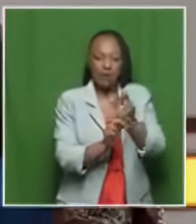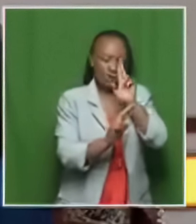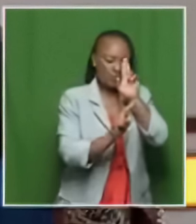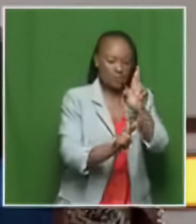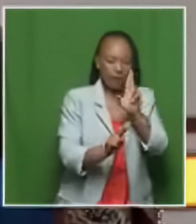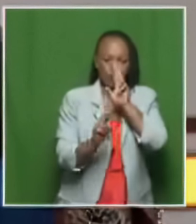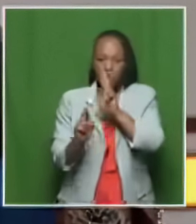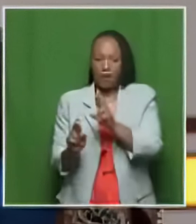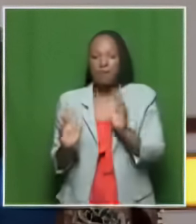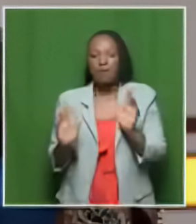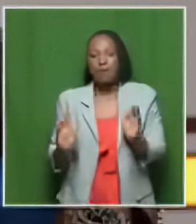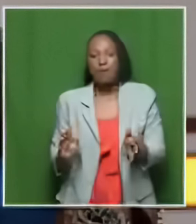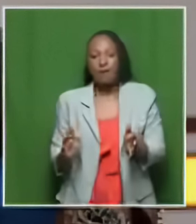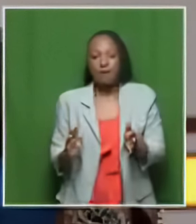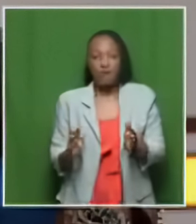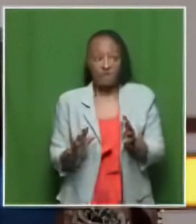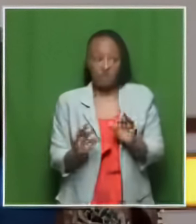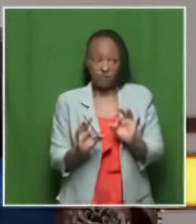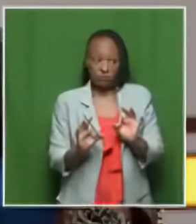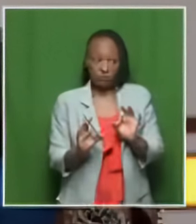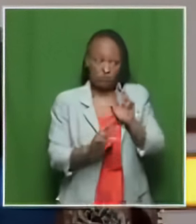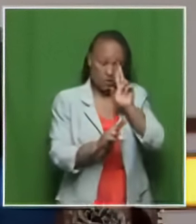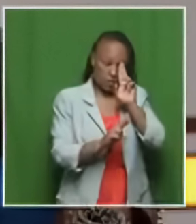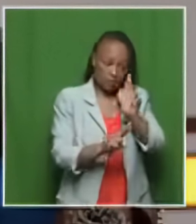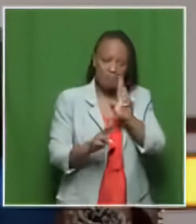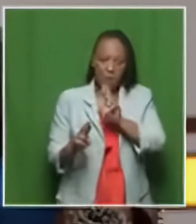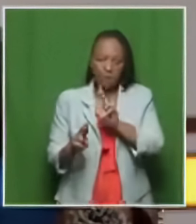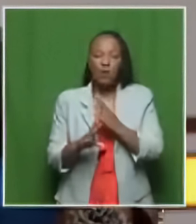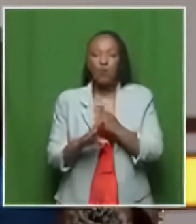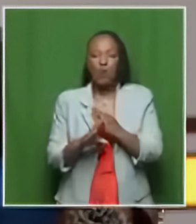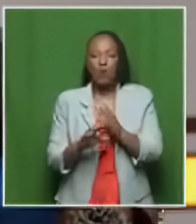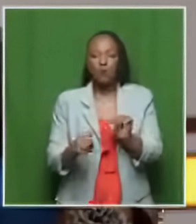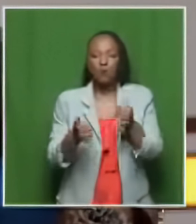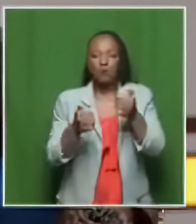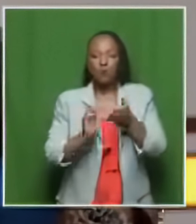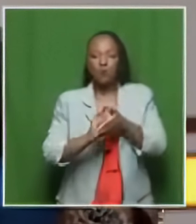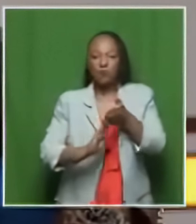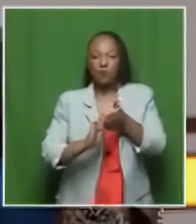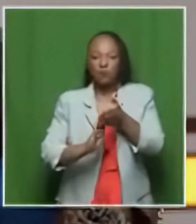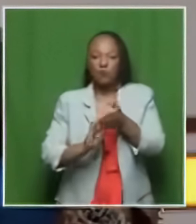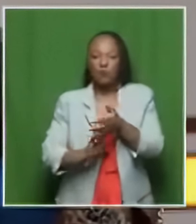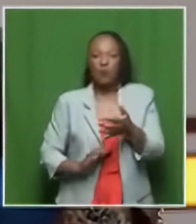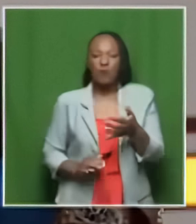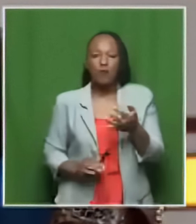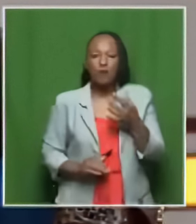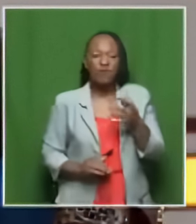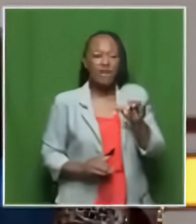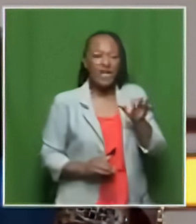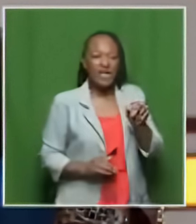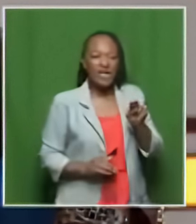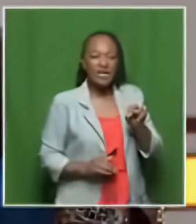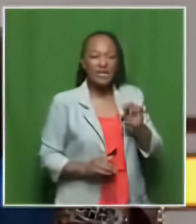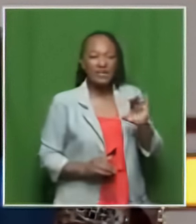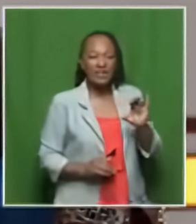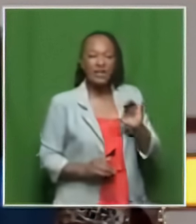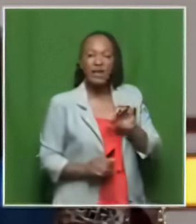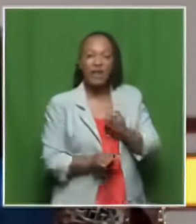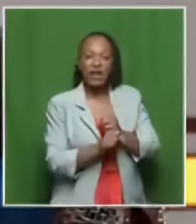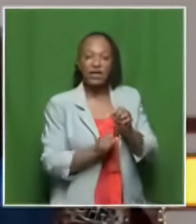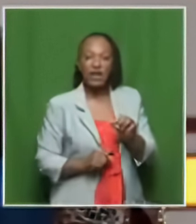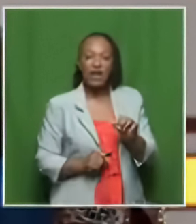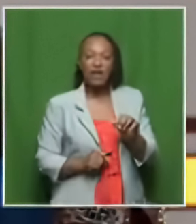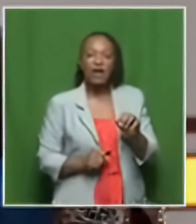that, you will have a functional government. The ANC did not allow Tlhakaza to